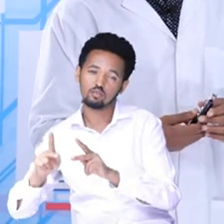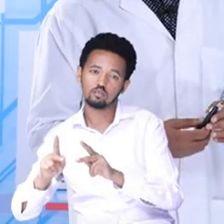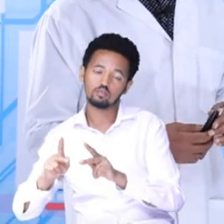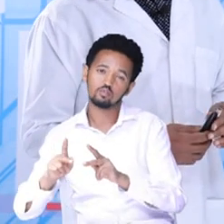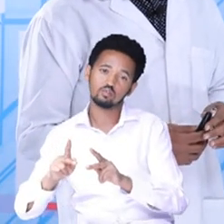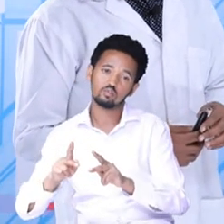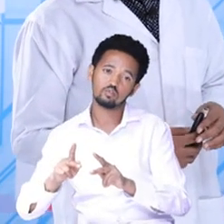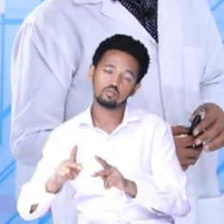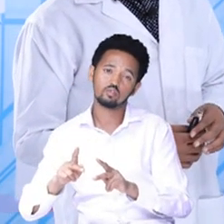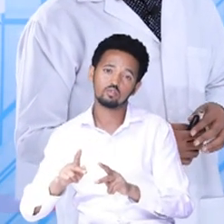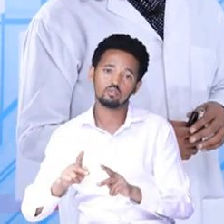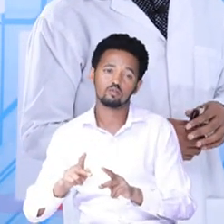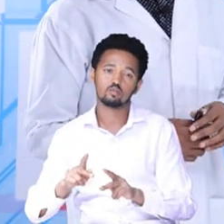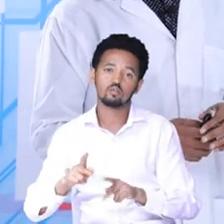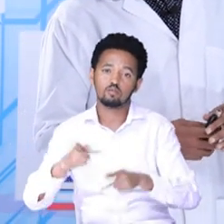The second